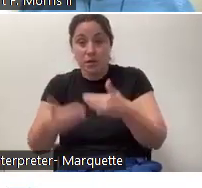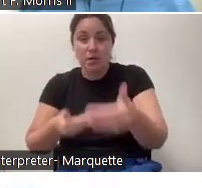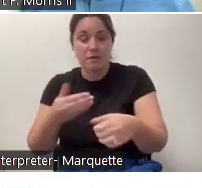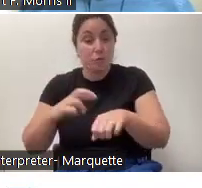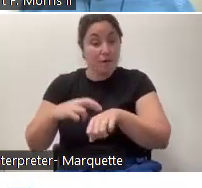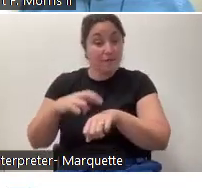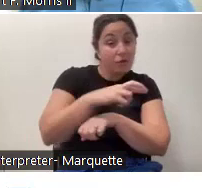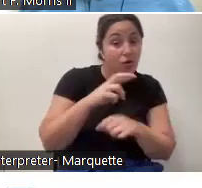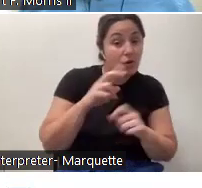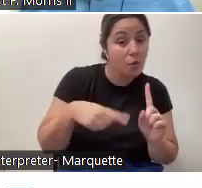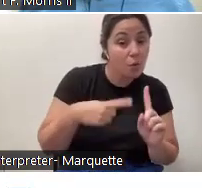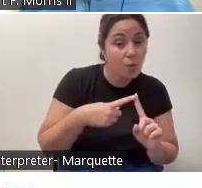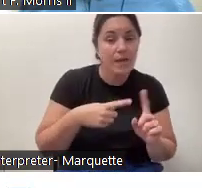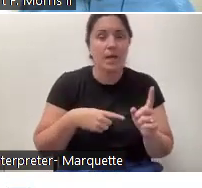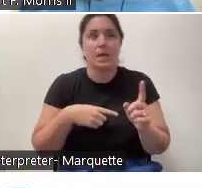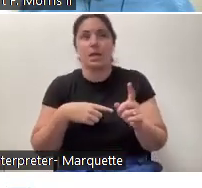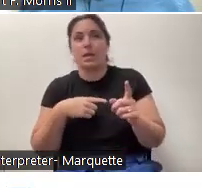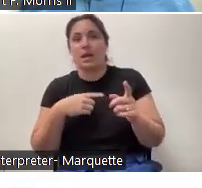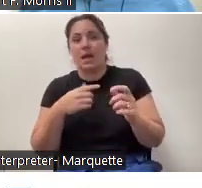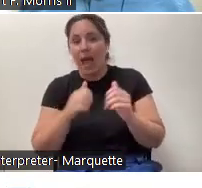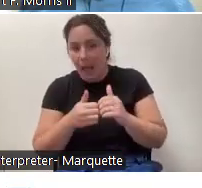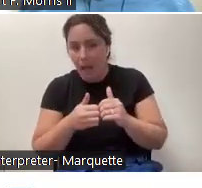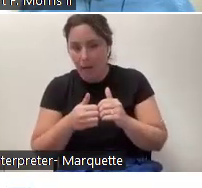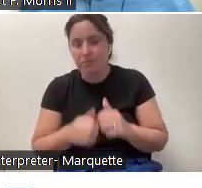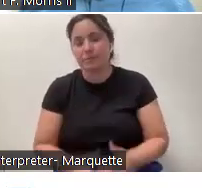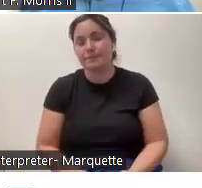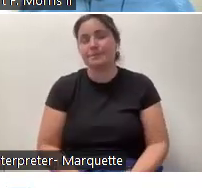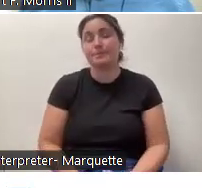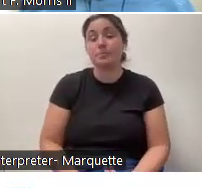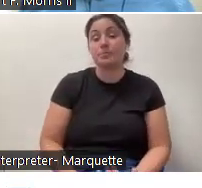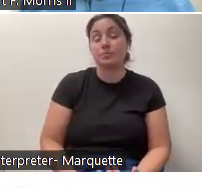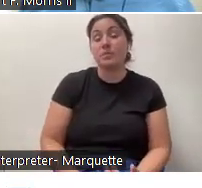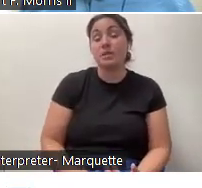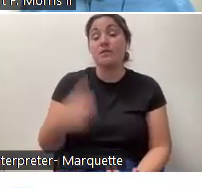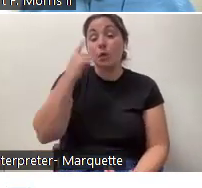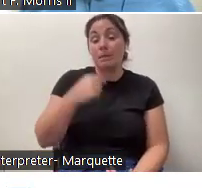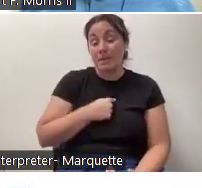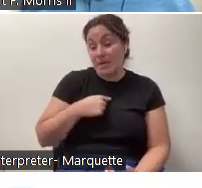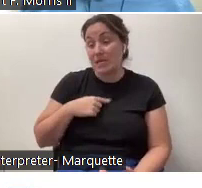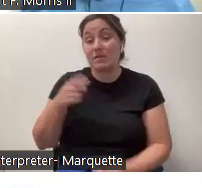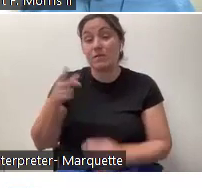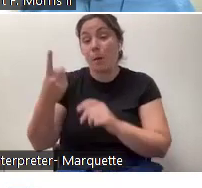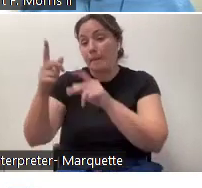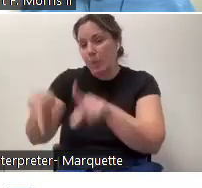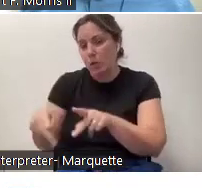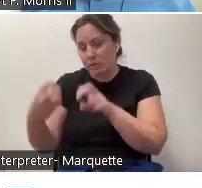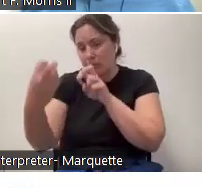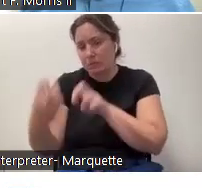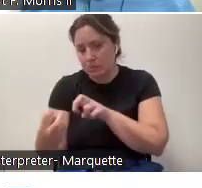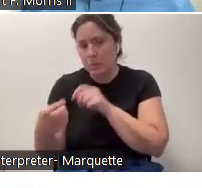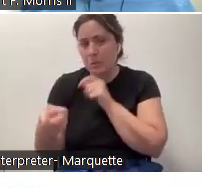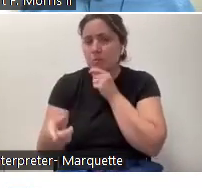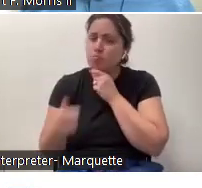best time. So I would say a lot of the time, if I meet with a job seeker who may be a good fit